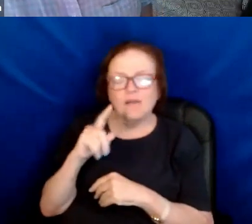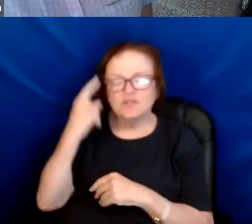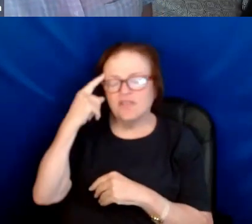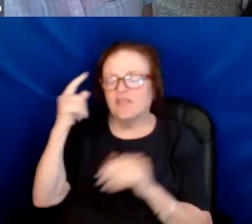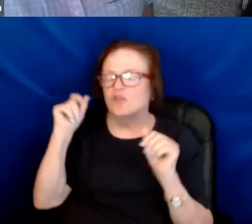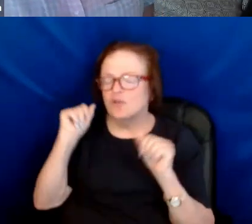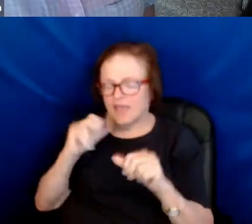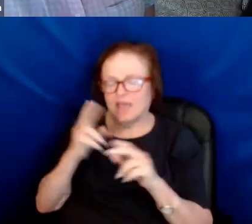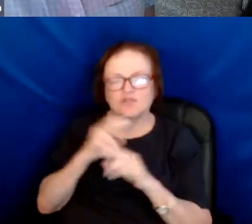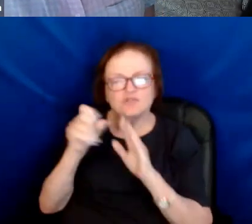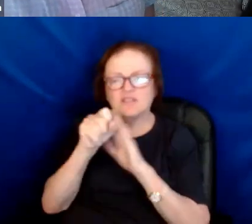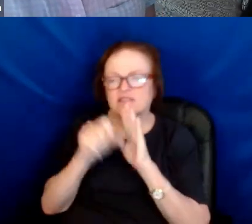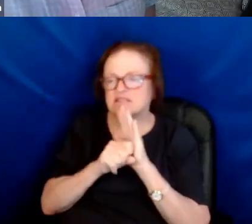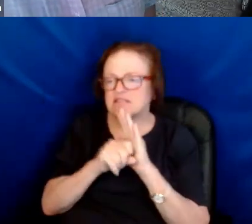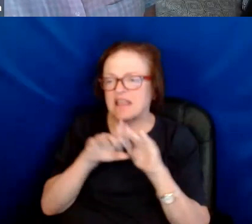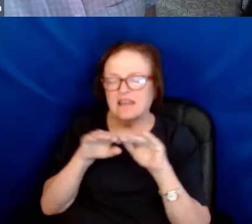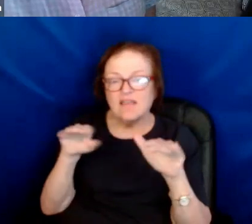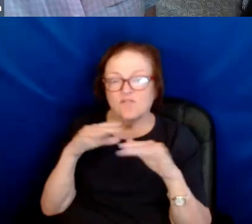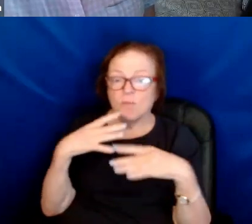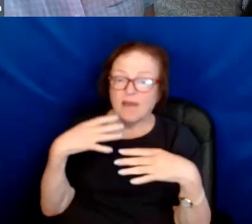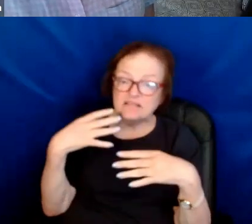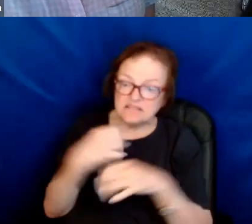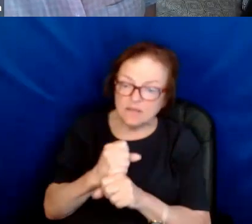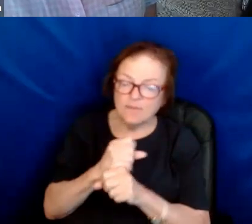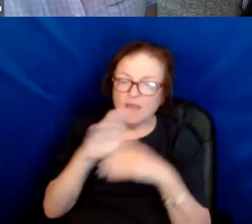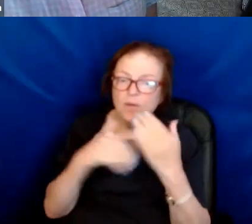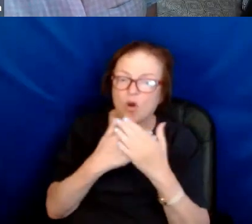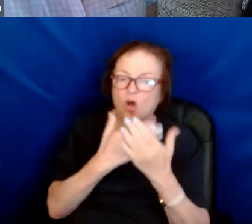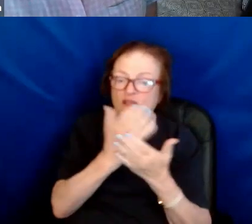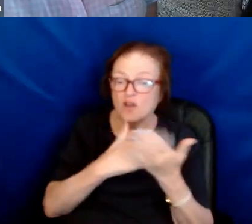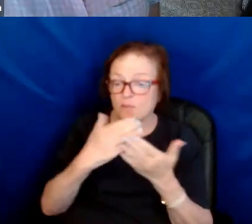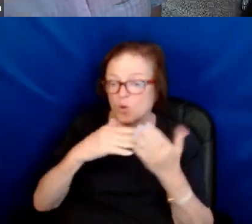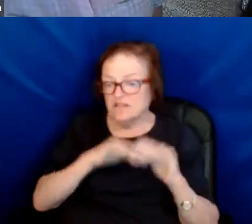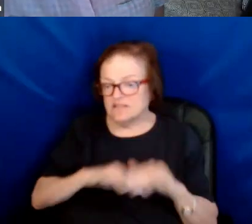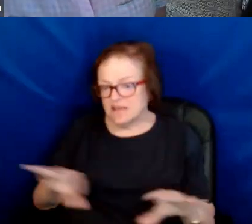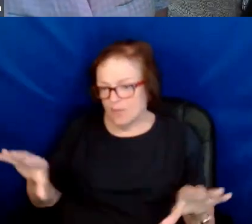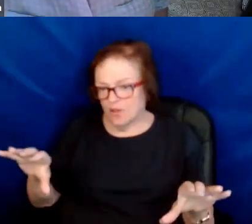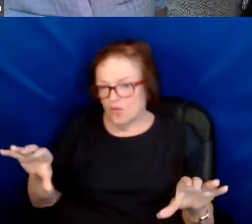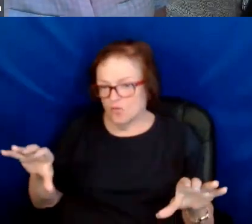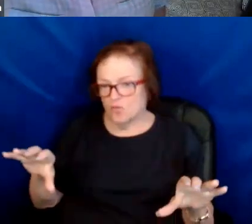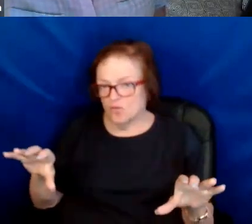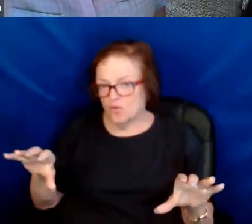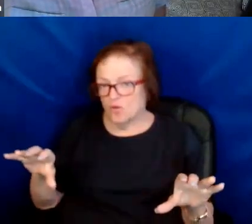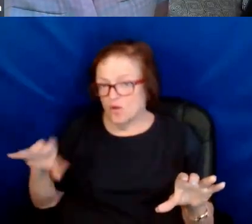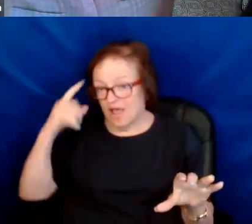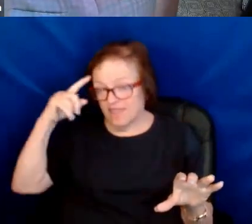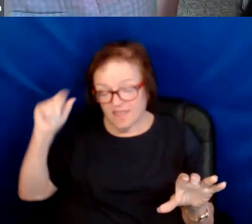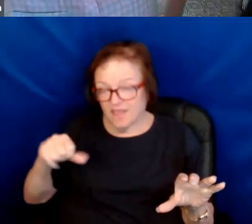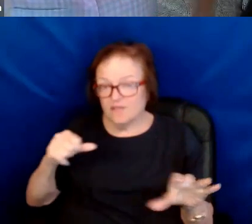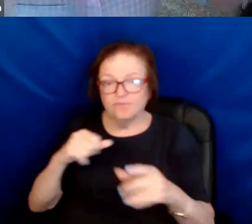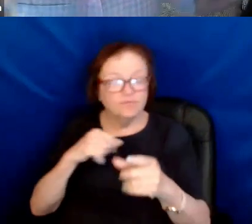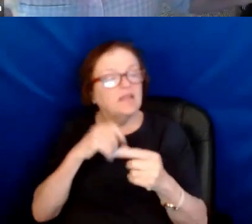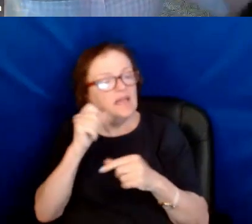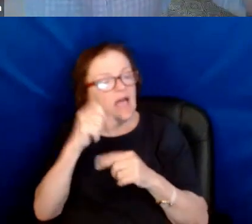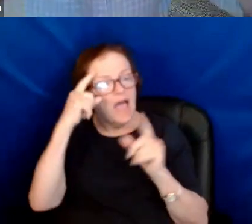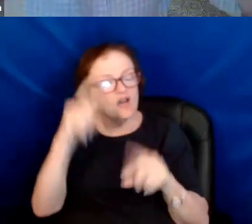the state level by summing up the components down below. I absolutely believe that. I agree with that. We just have to be aware that,